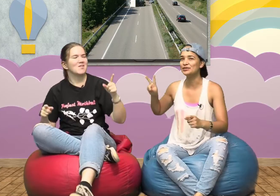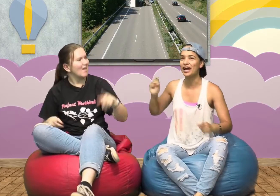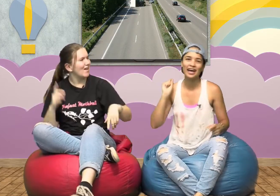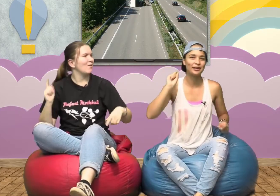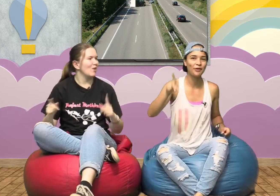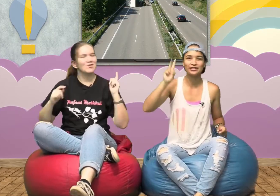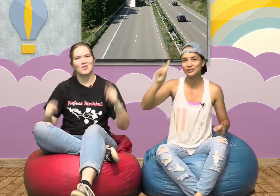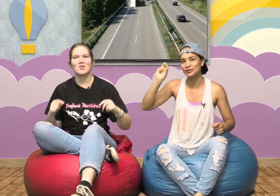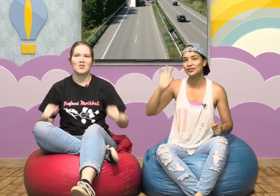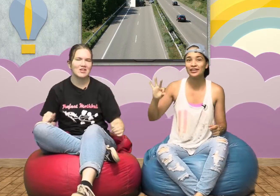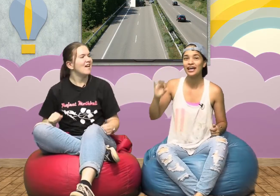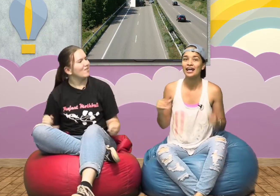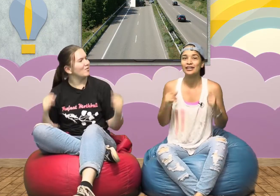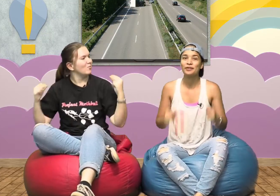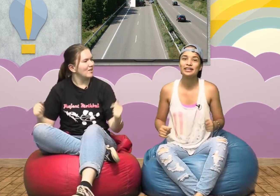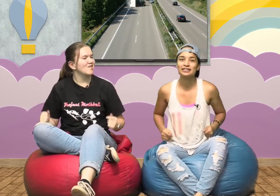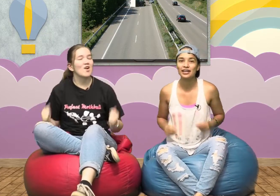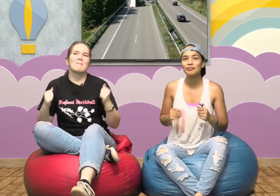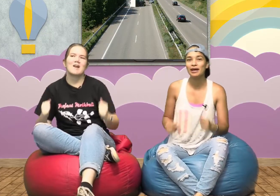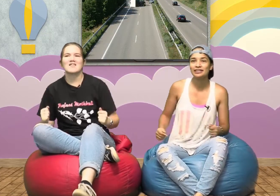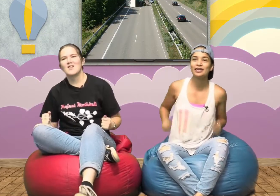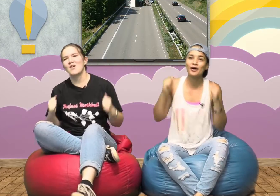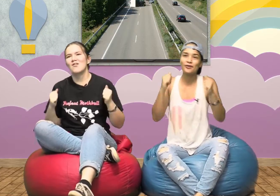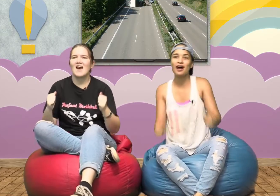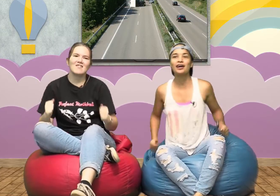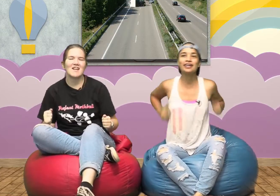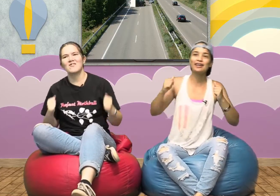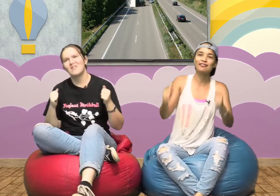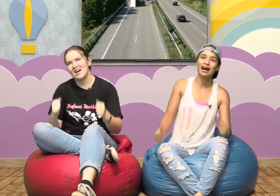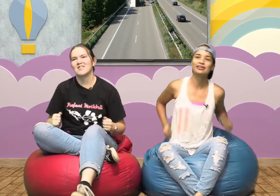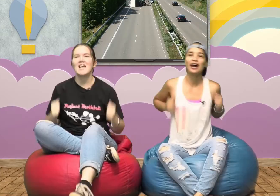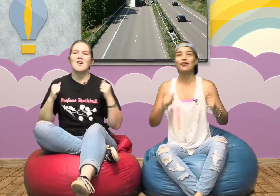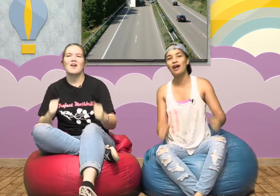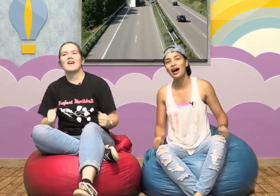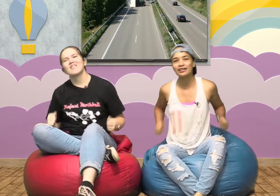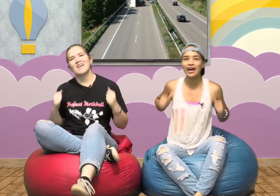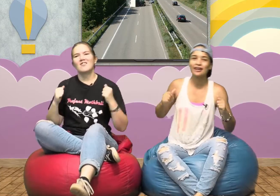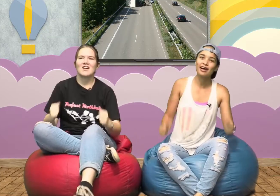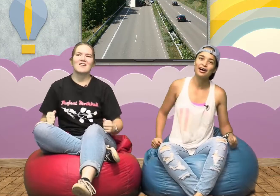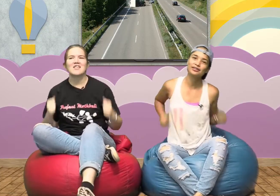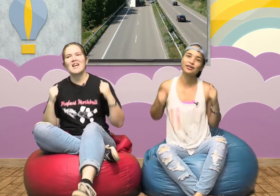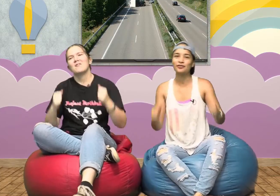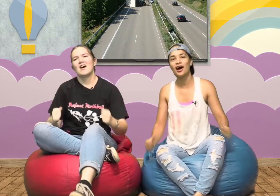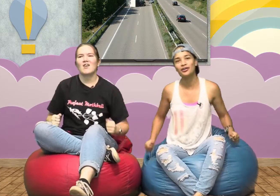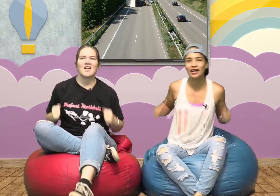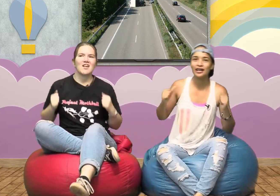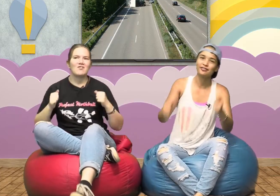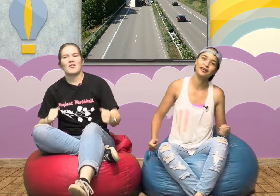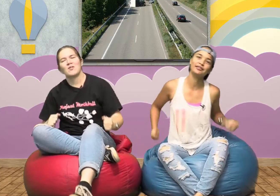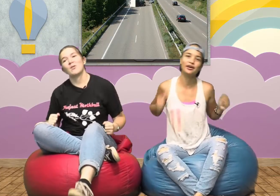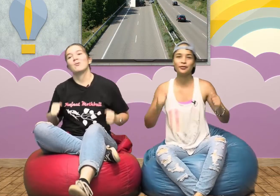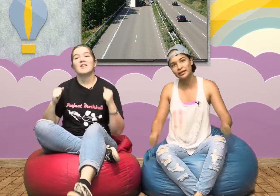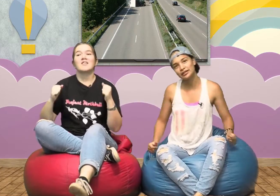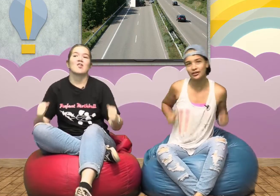and a 2, and a 1, 2, 3. The wheels on the bus go round and round, round and round, round